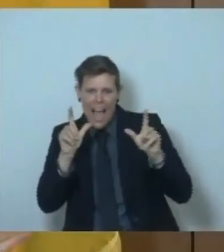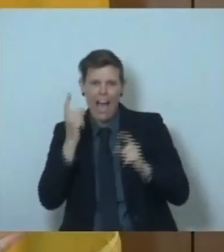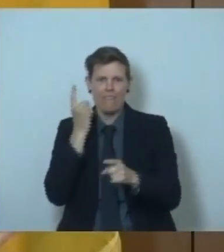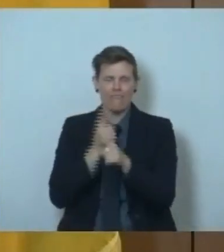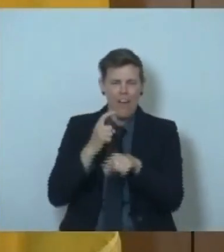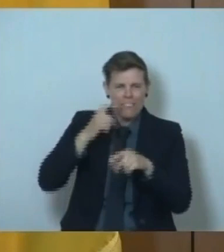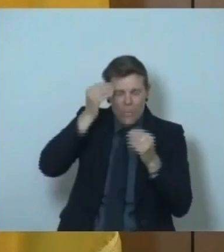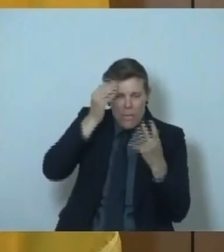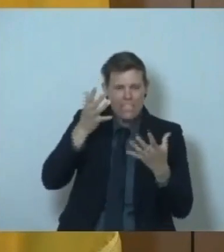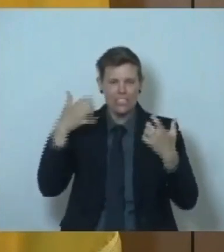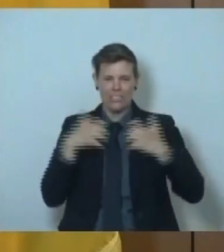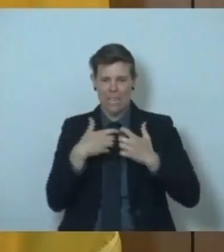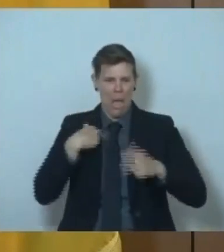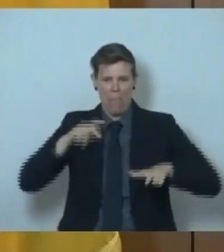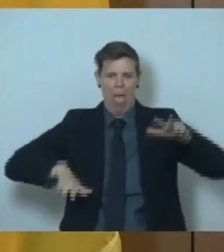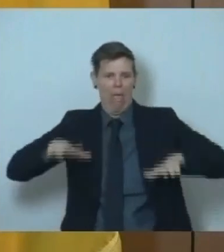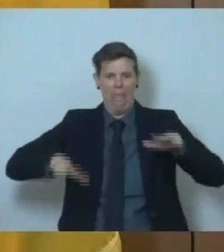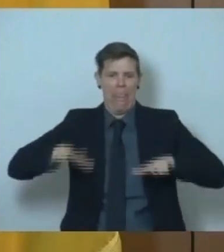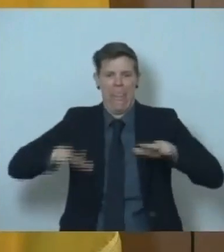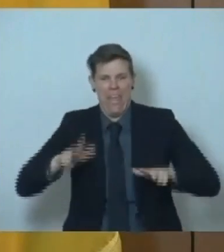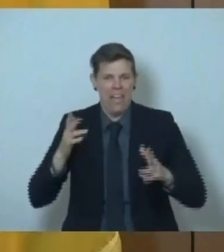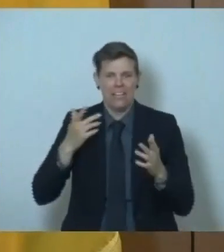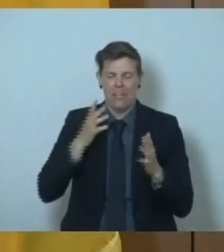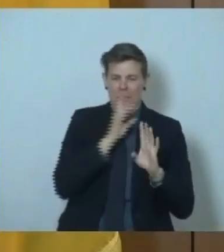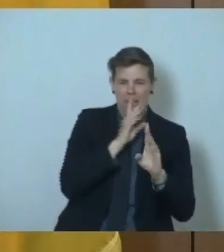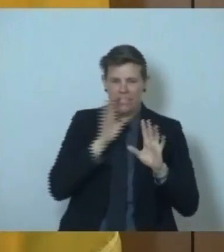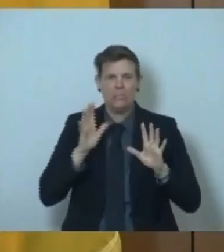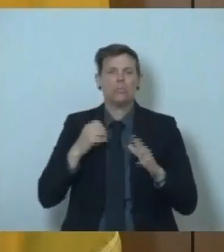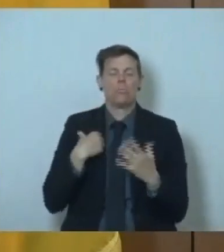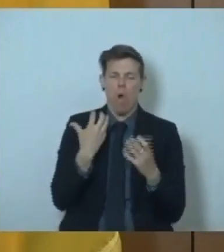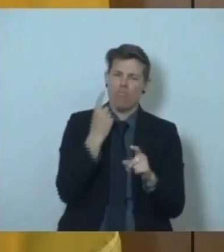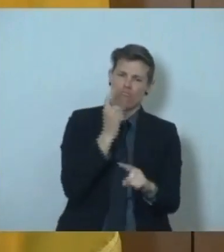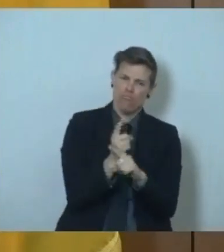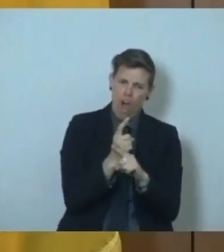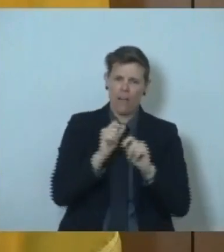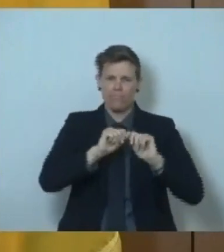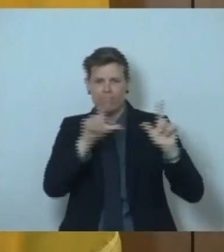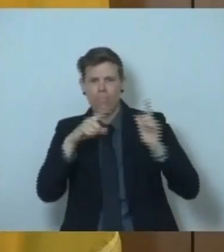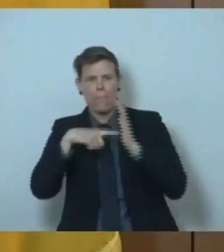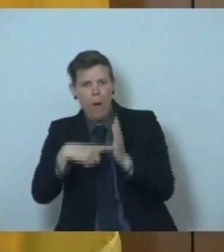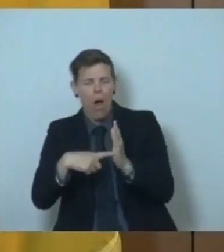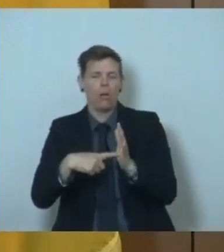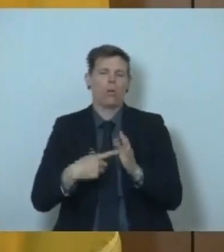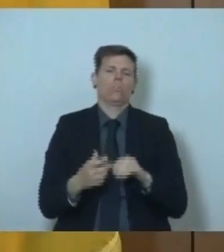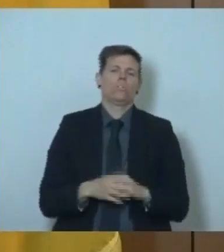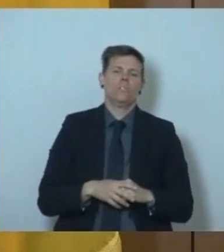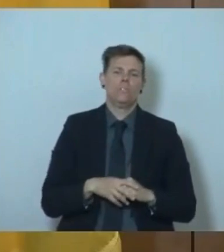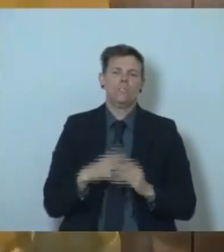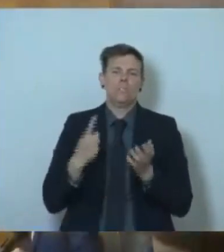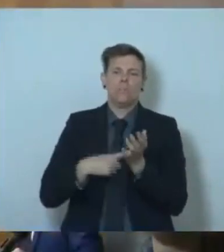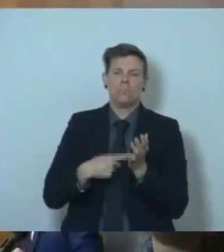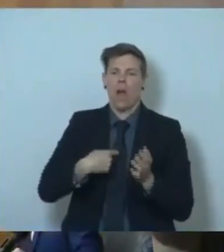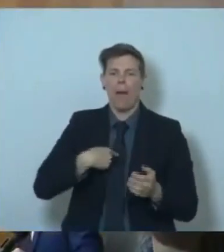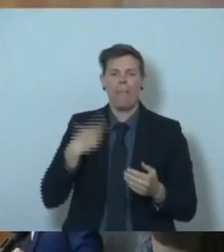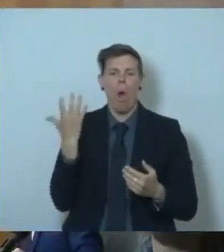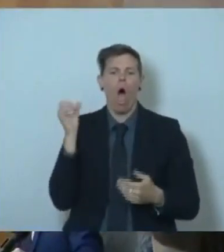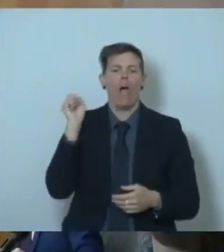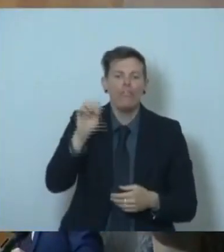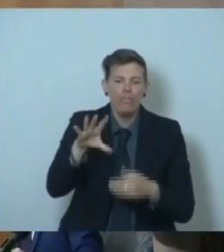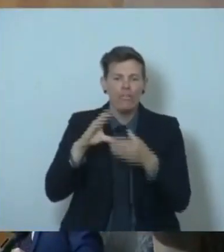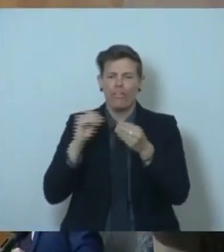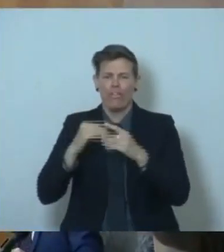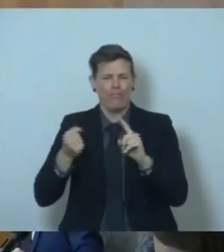get a modeling update, and then I have other news, and I can sometimes confuse that. So, Kathy, thank you, Secretary,